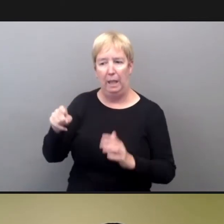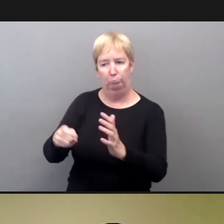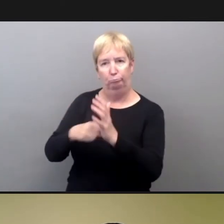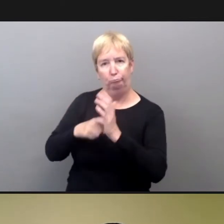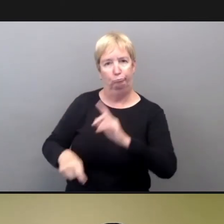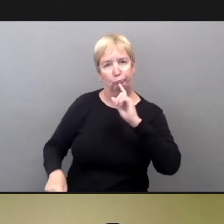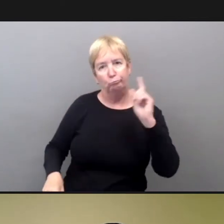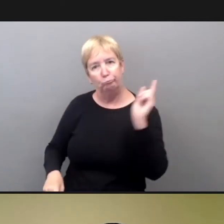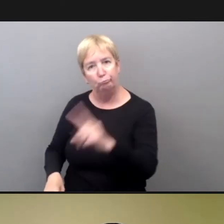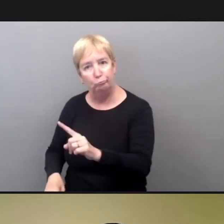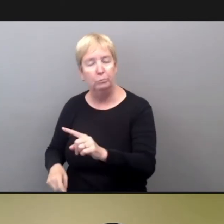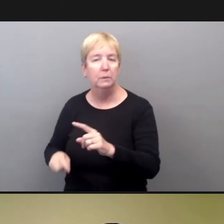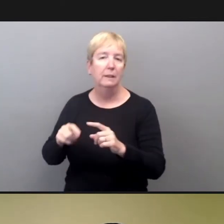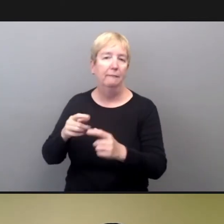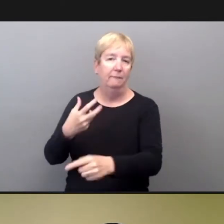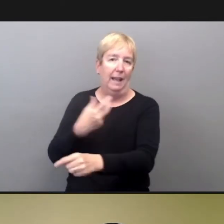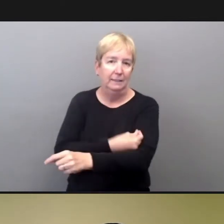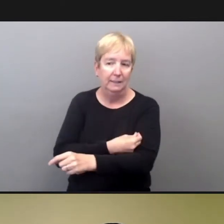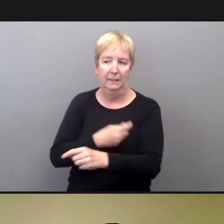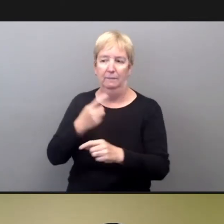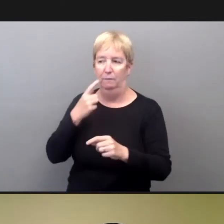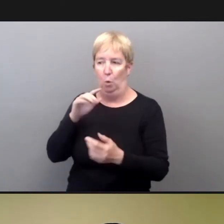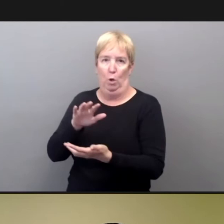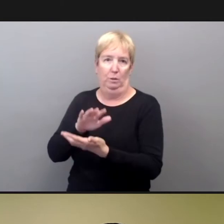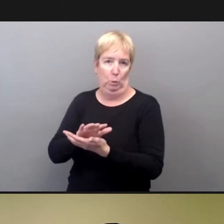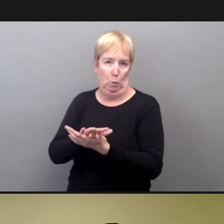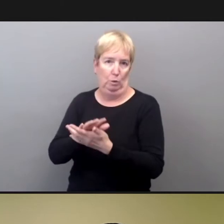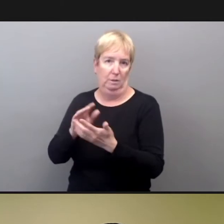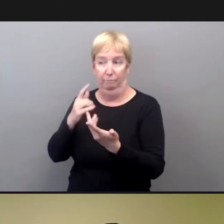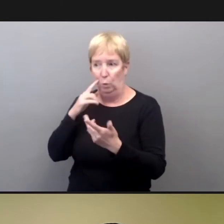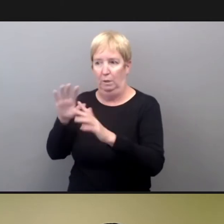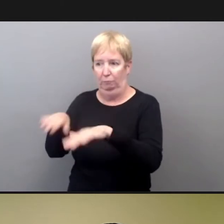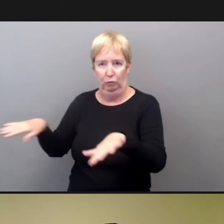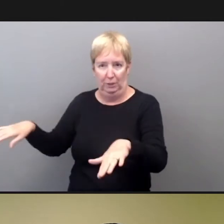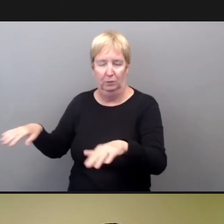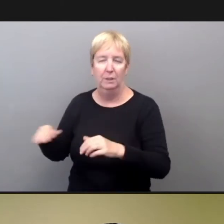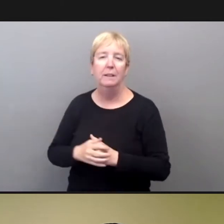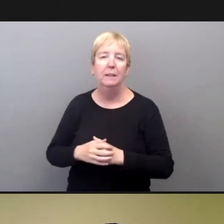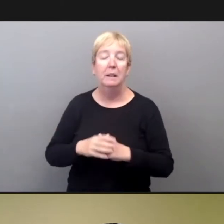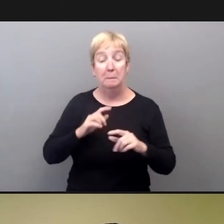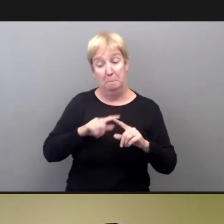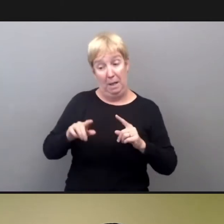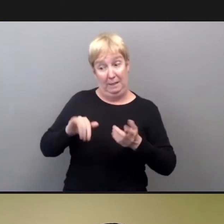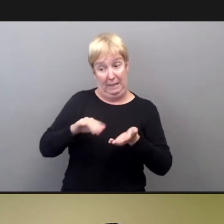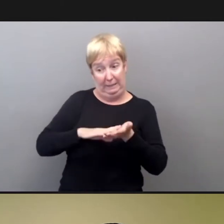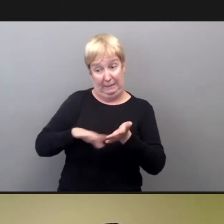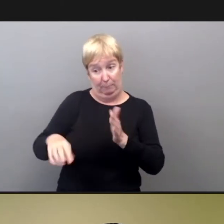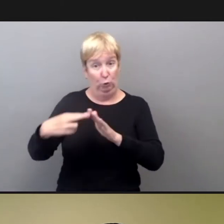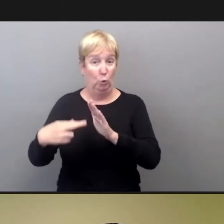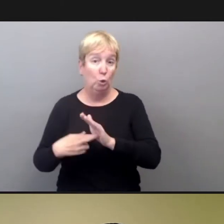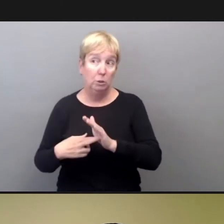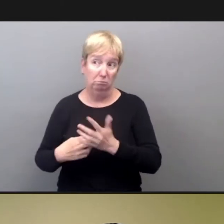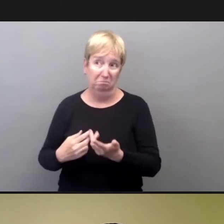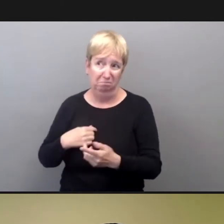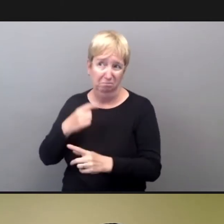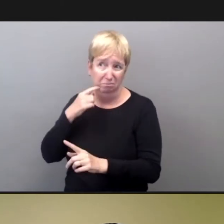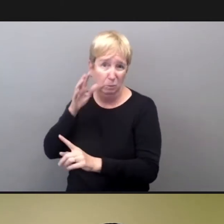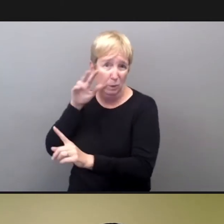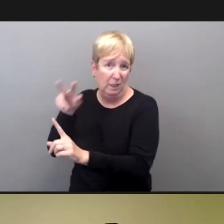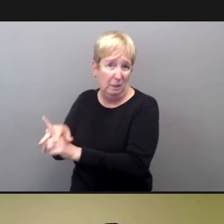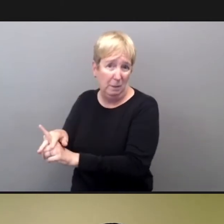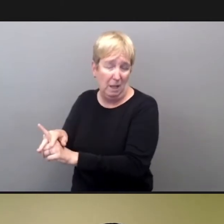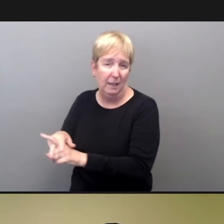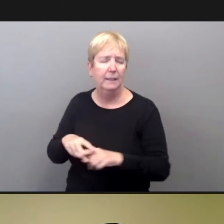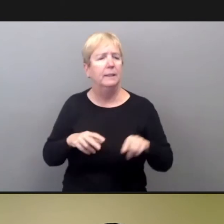schools for eligible students. But I think the exemption rule would apply there. New Mexico laws would